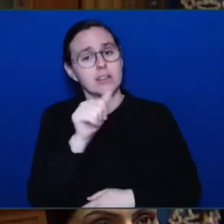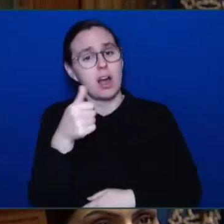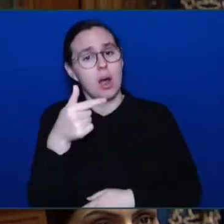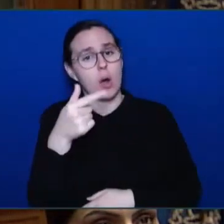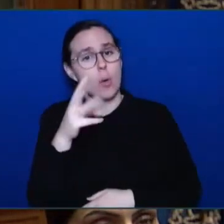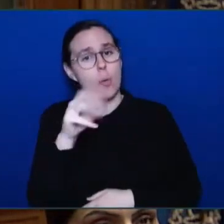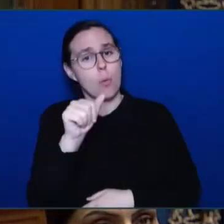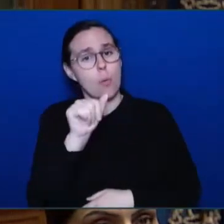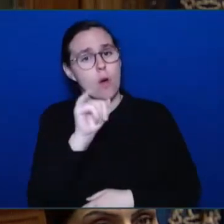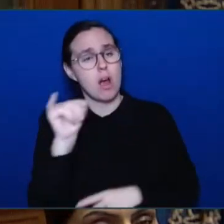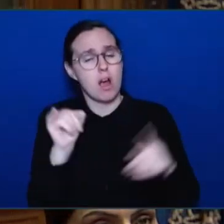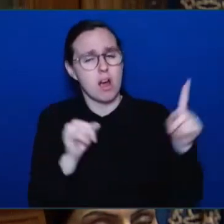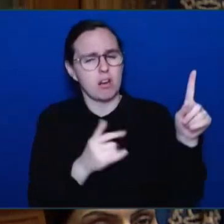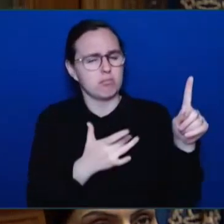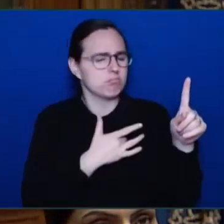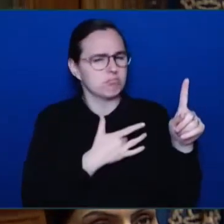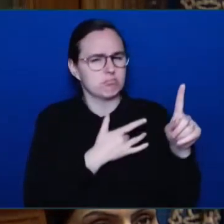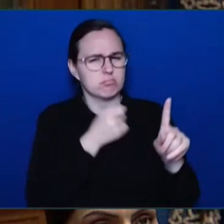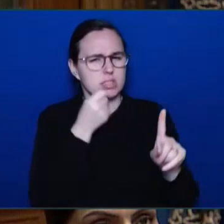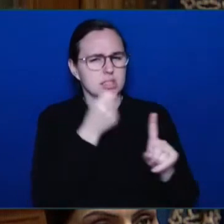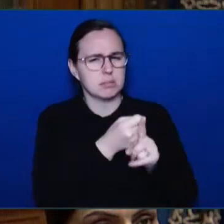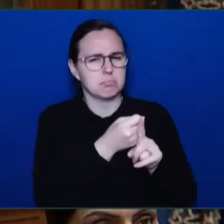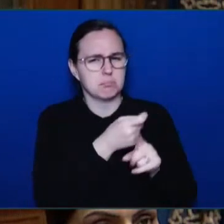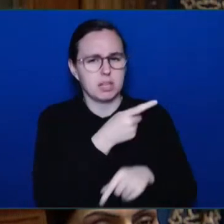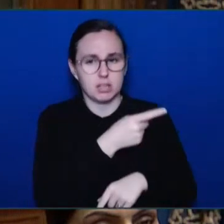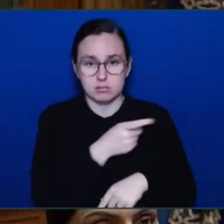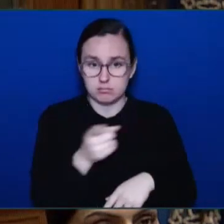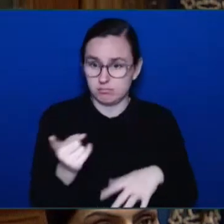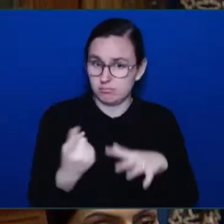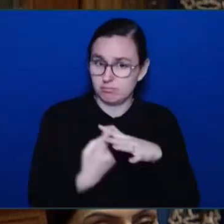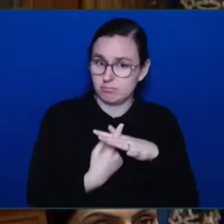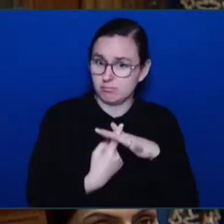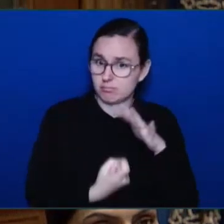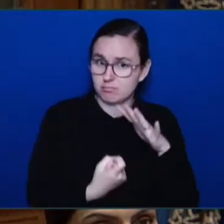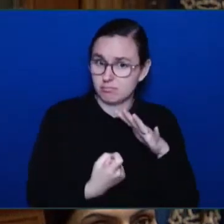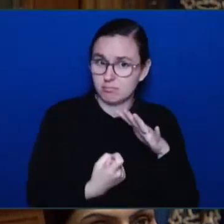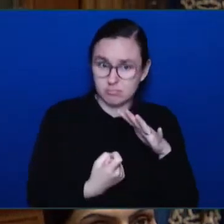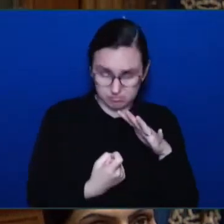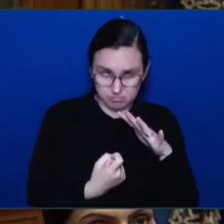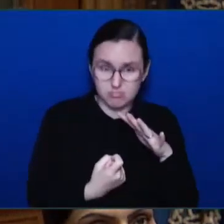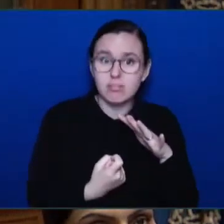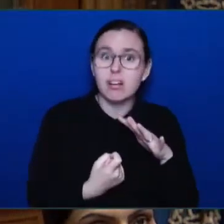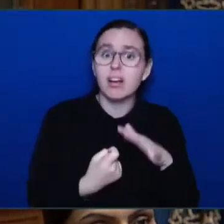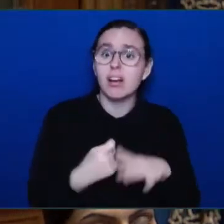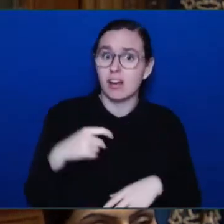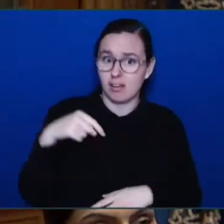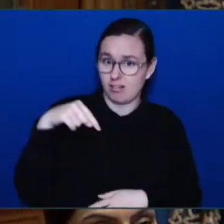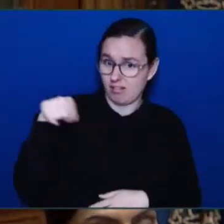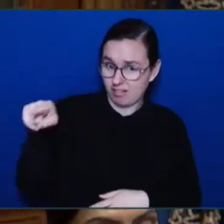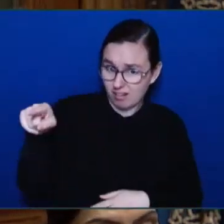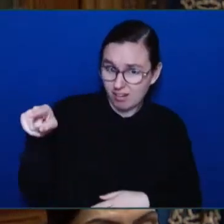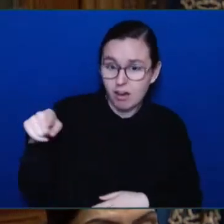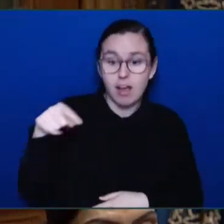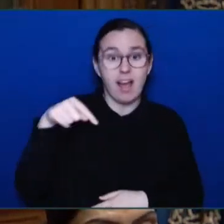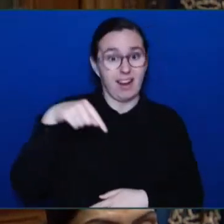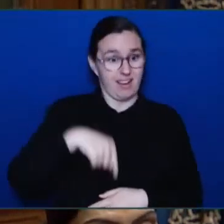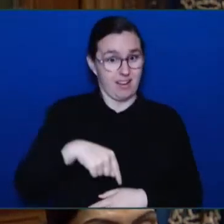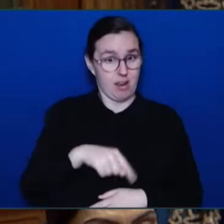of Awareness for Missing and Murdered Indigenous Women and Girls, or the Day of Action come around, I'm reminded of this